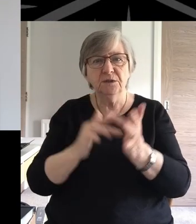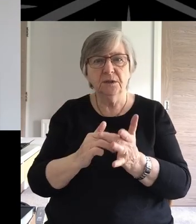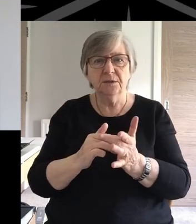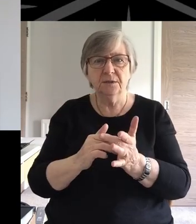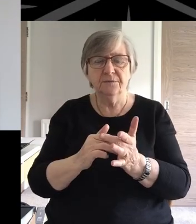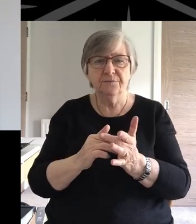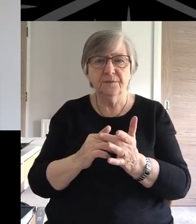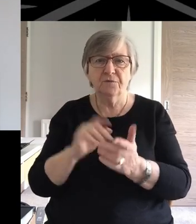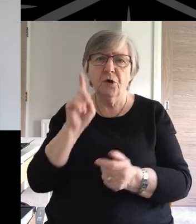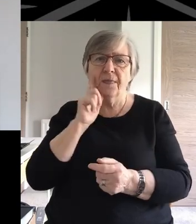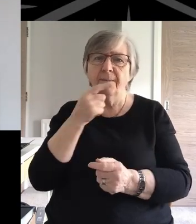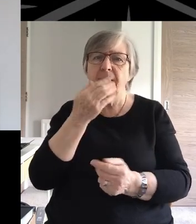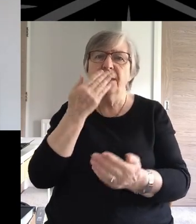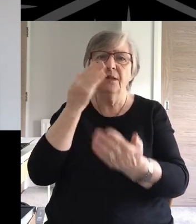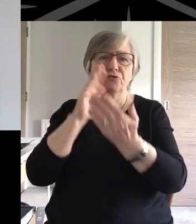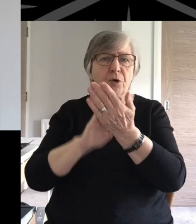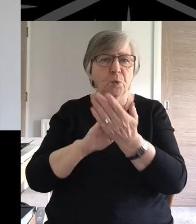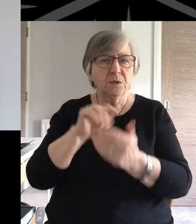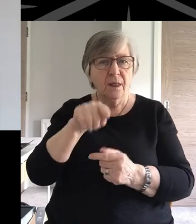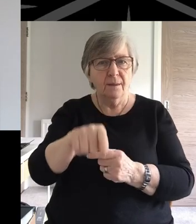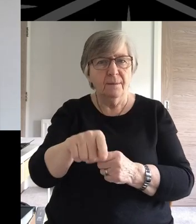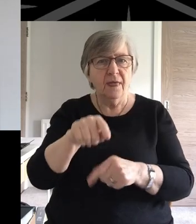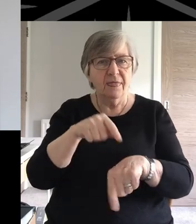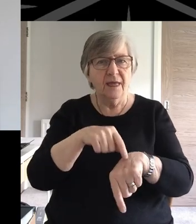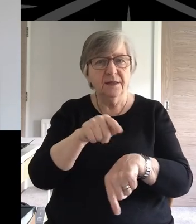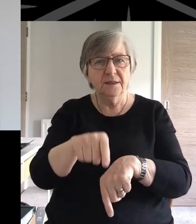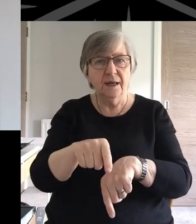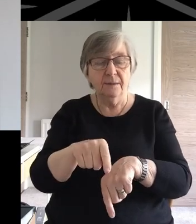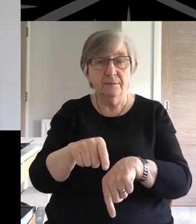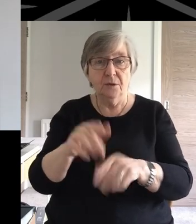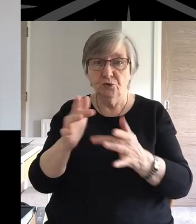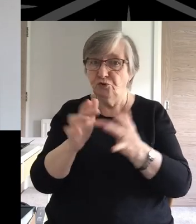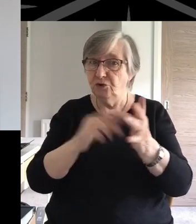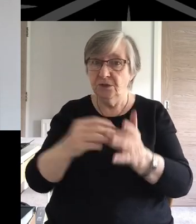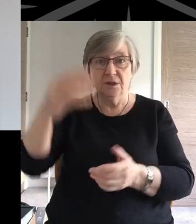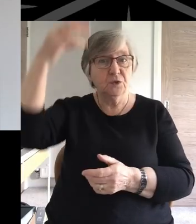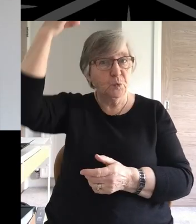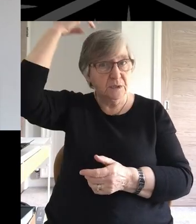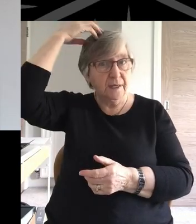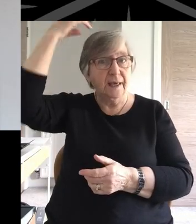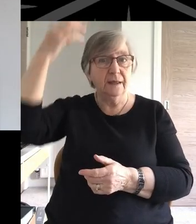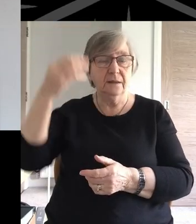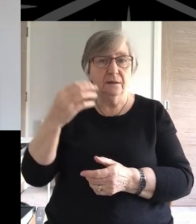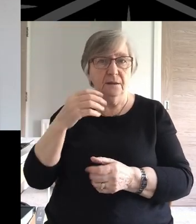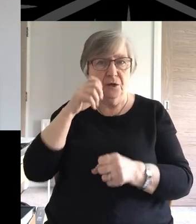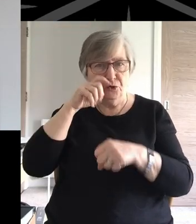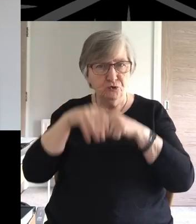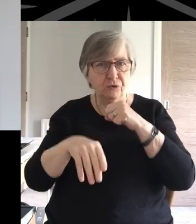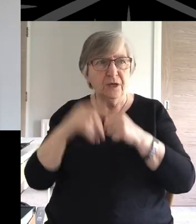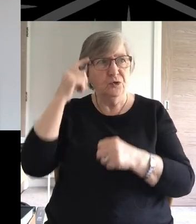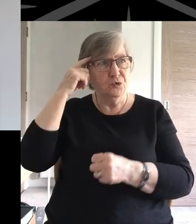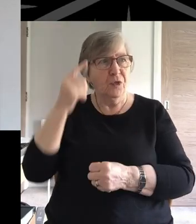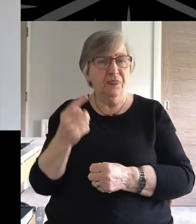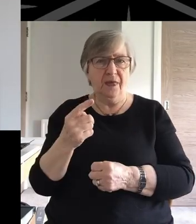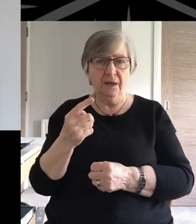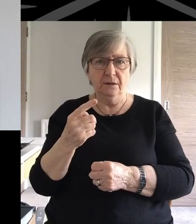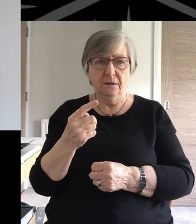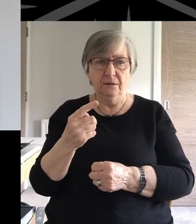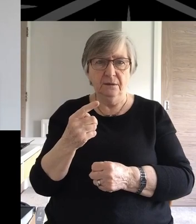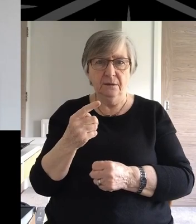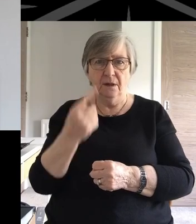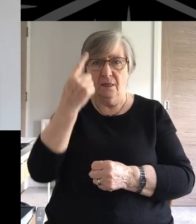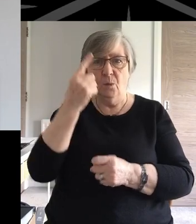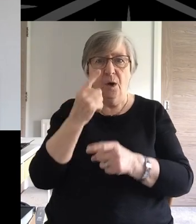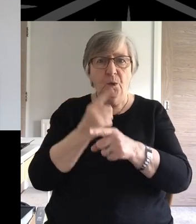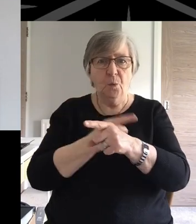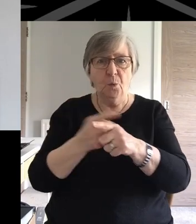For the people of Jerusalem at that time, Jesus was king. It's strange to think of it in that way, the week leading up to